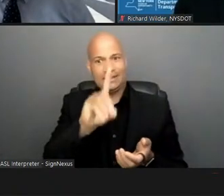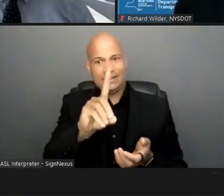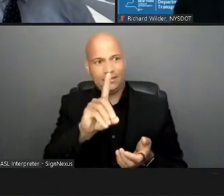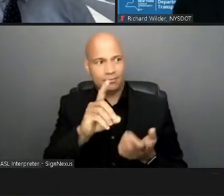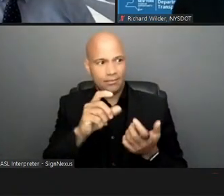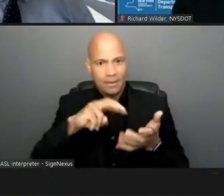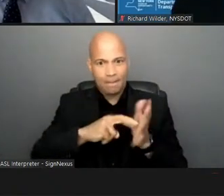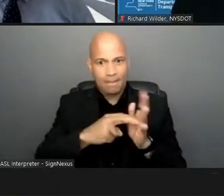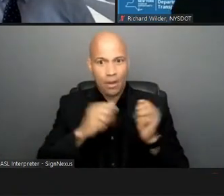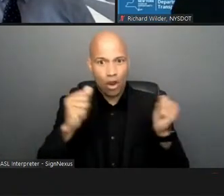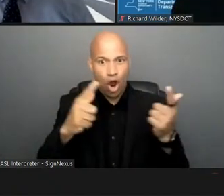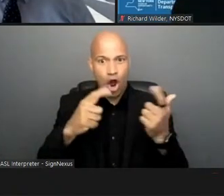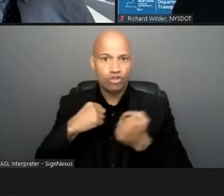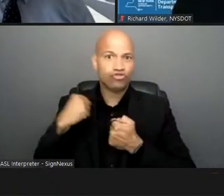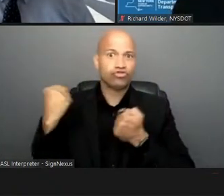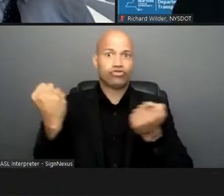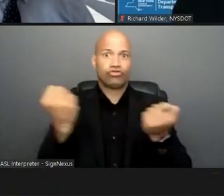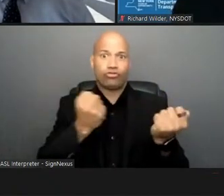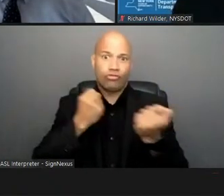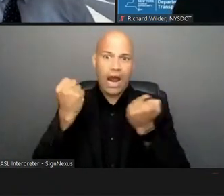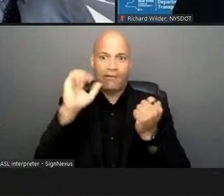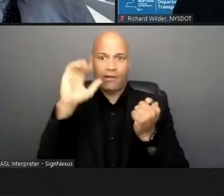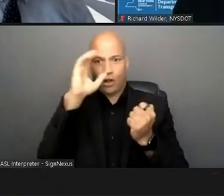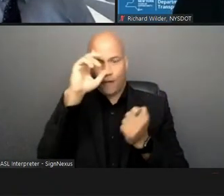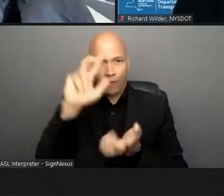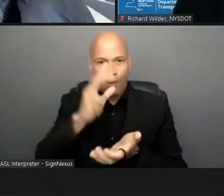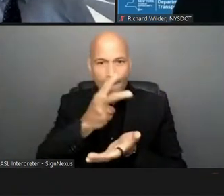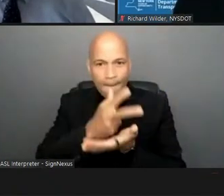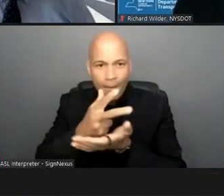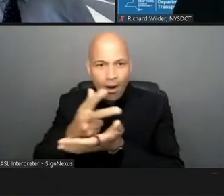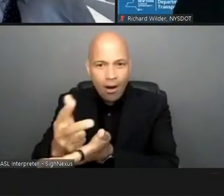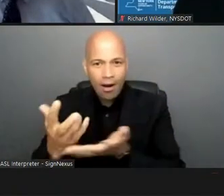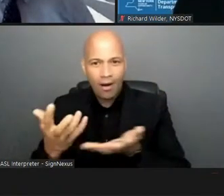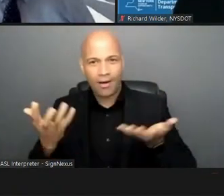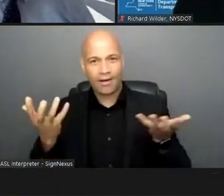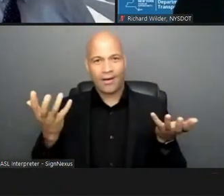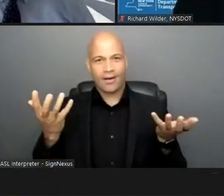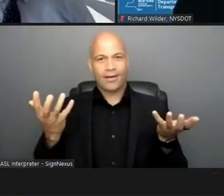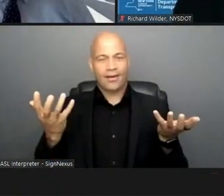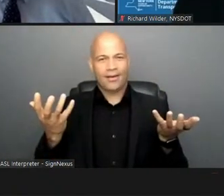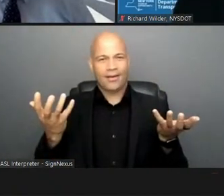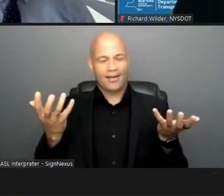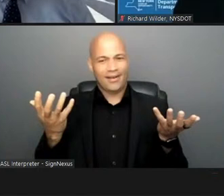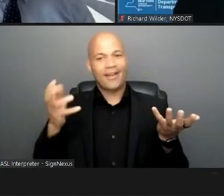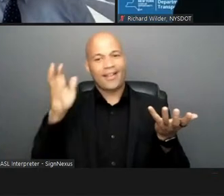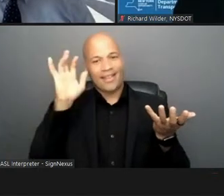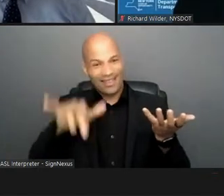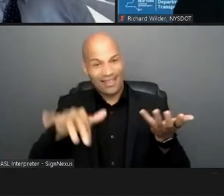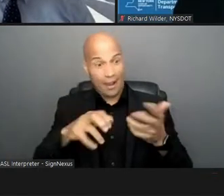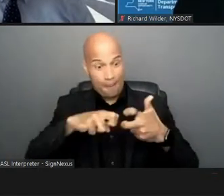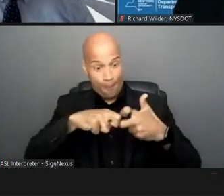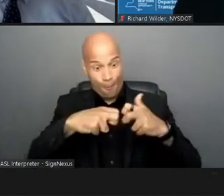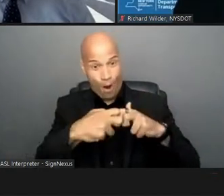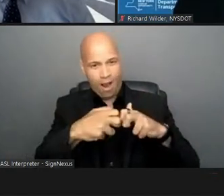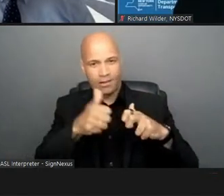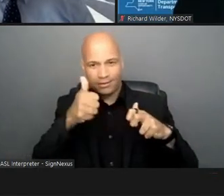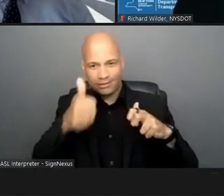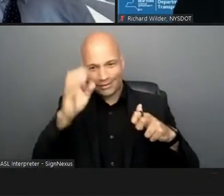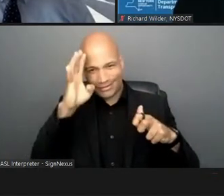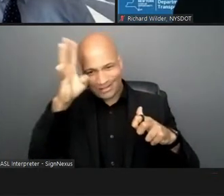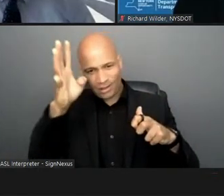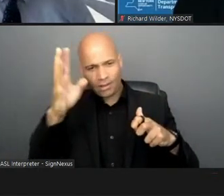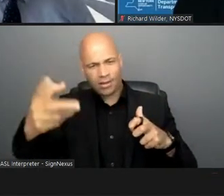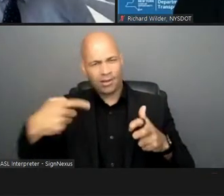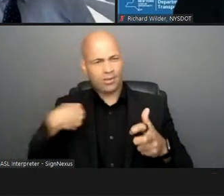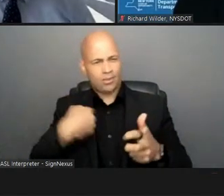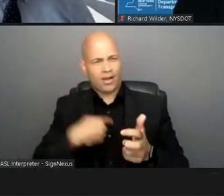everybody on the road is driving around looking for a parking space this is a created problem that now we're being asked to pay